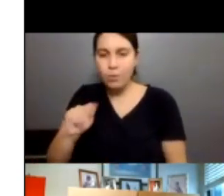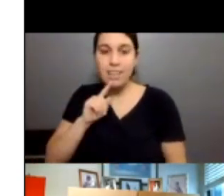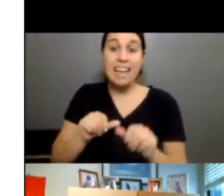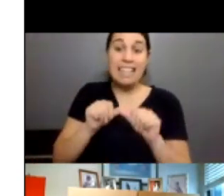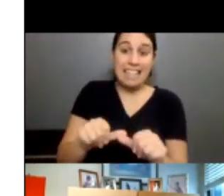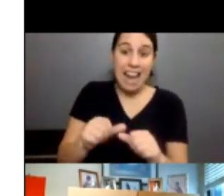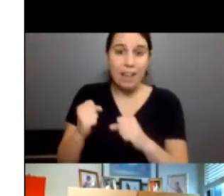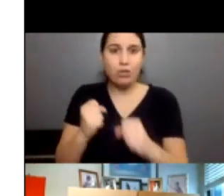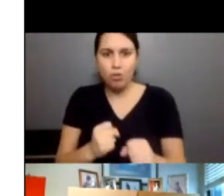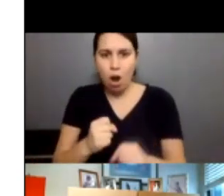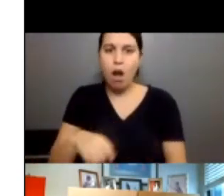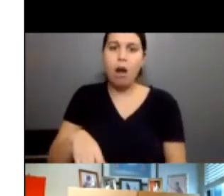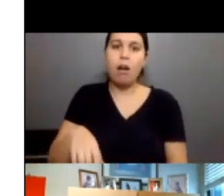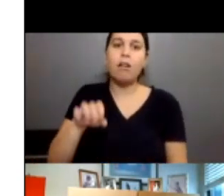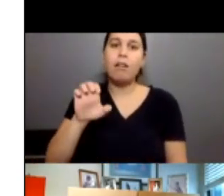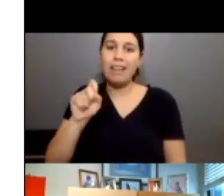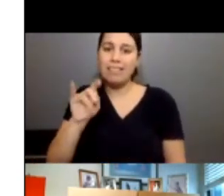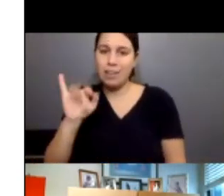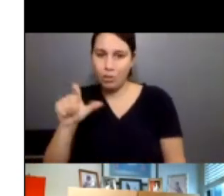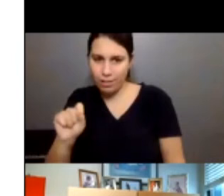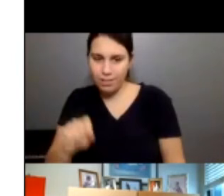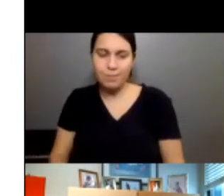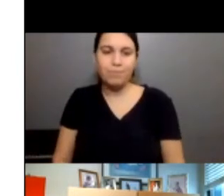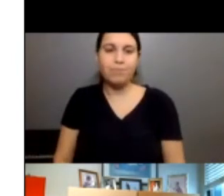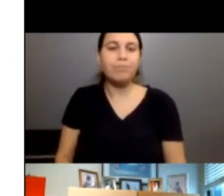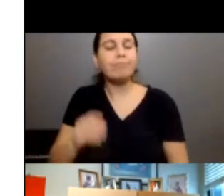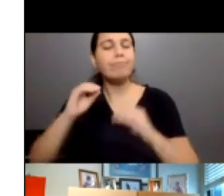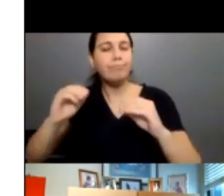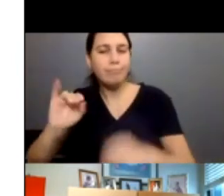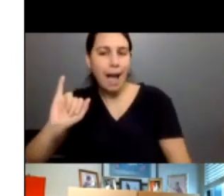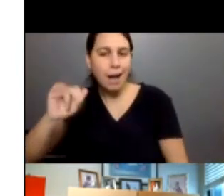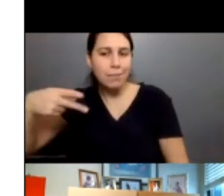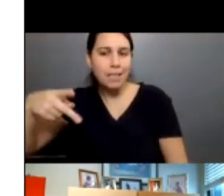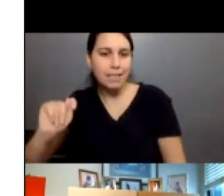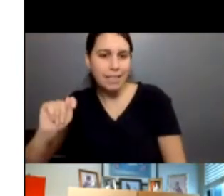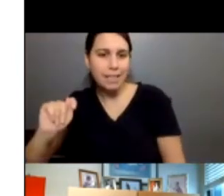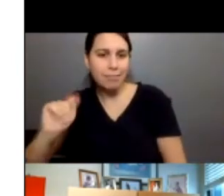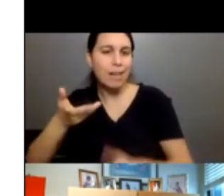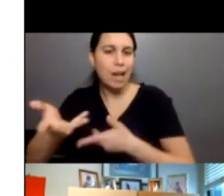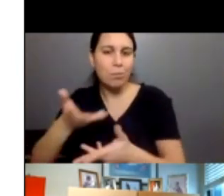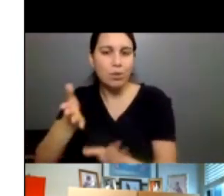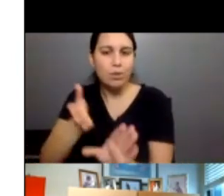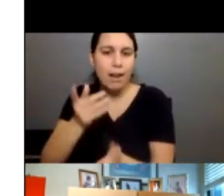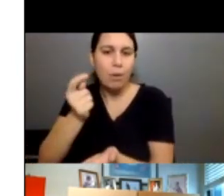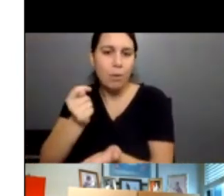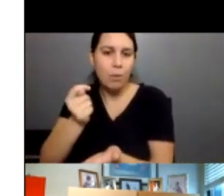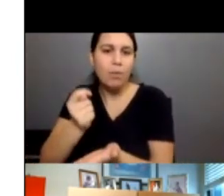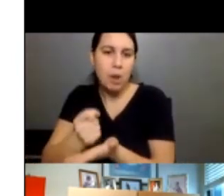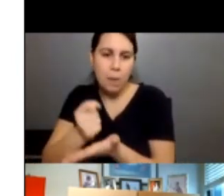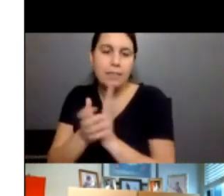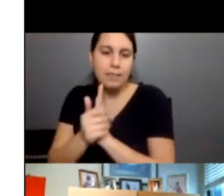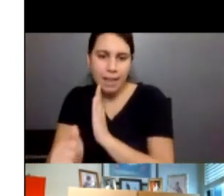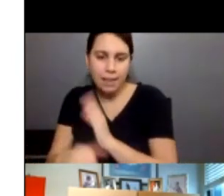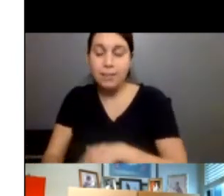of newborns. The Rose program teaches interpersonal psychotherapy skills. We focus on improving communication and